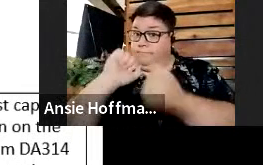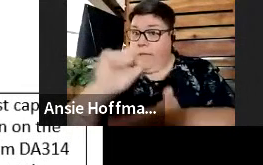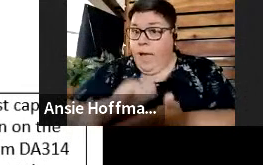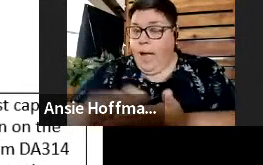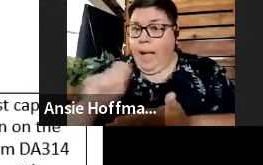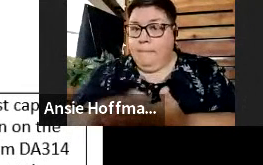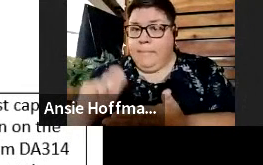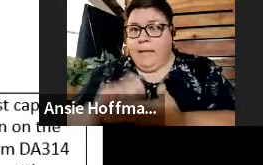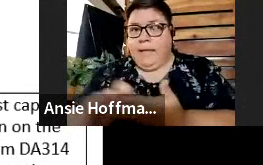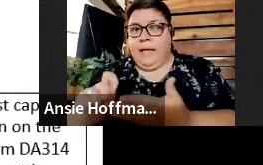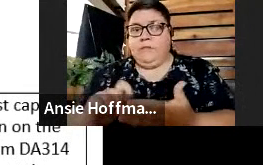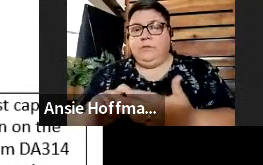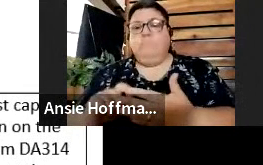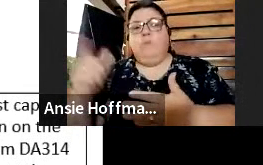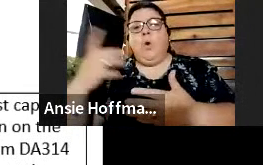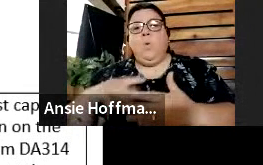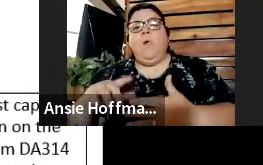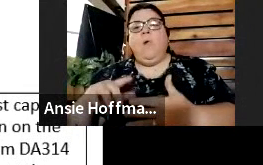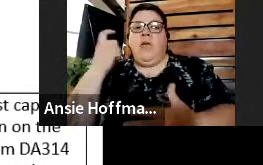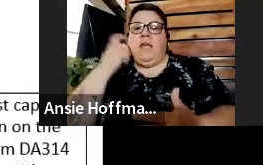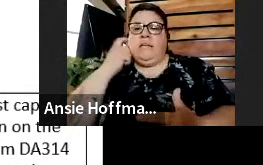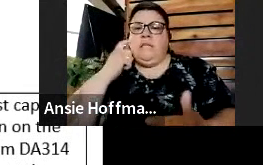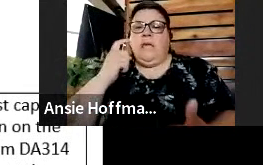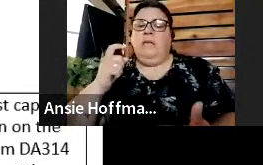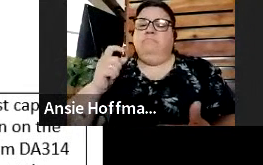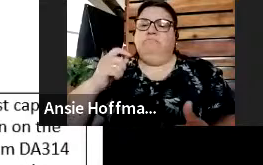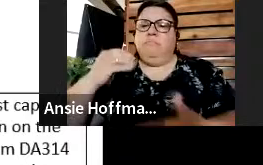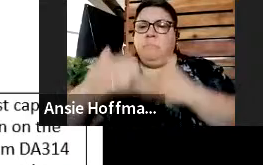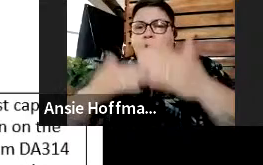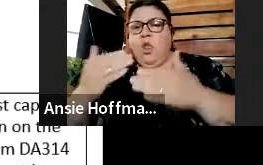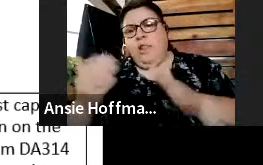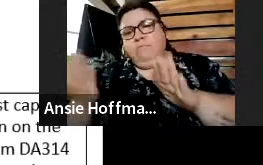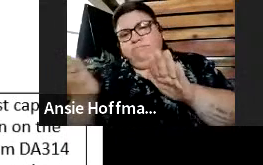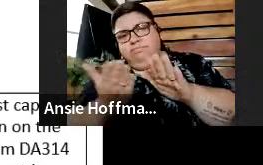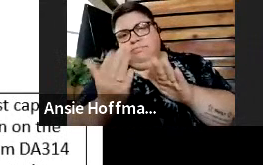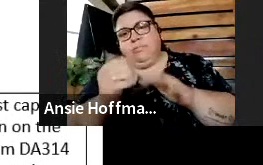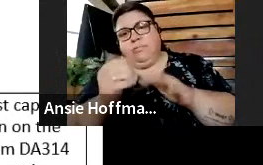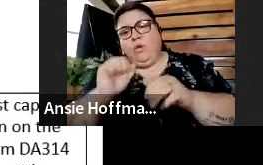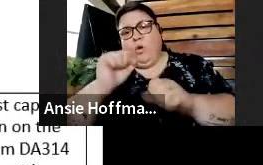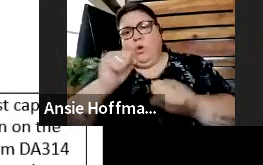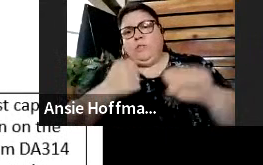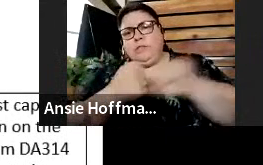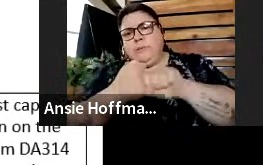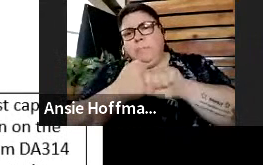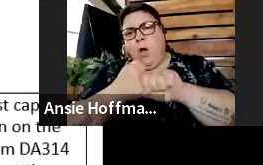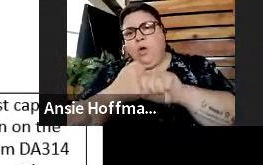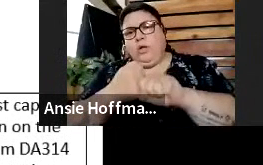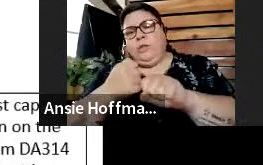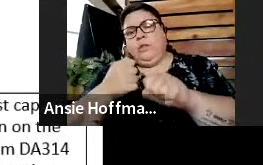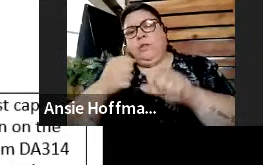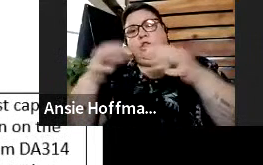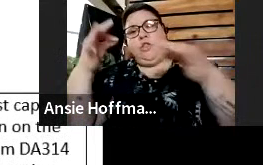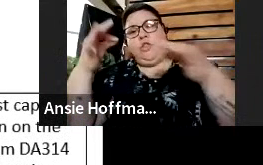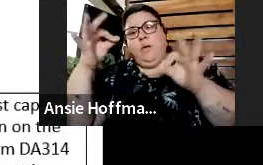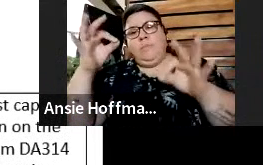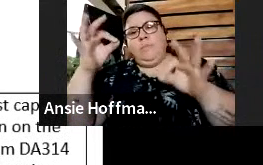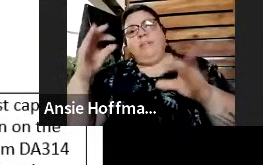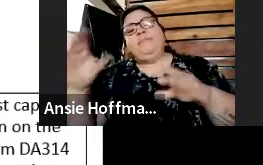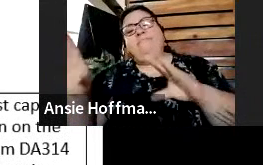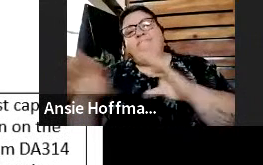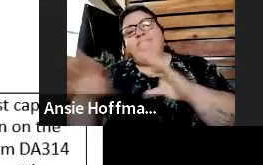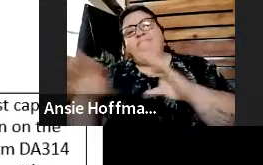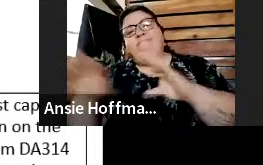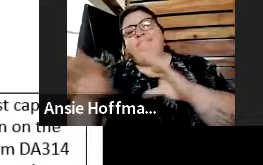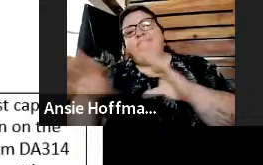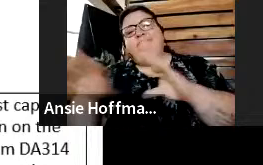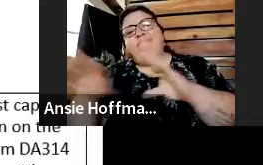then manually mail all the supporting documents to the head office. Once the supporting documents are received at